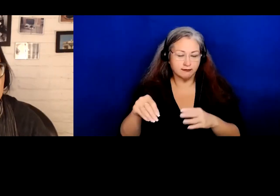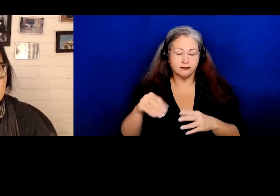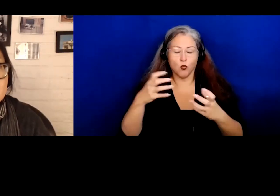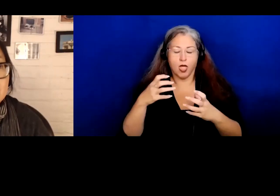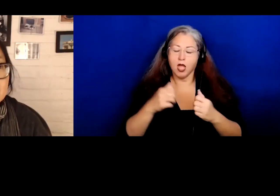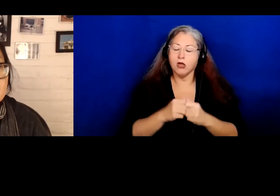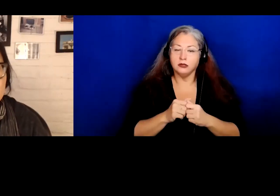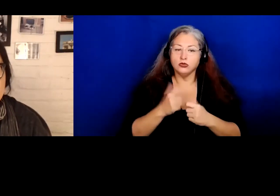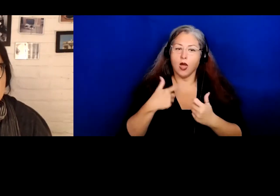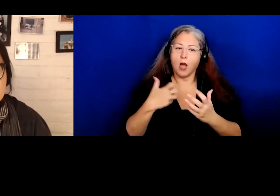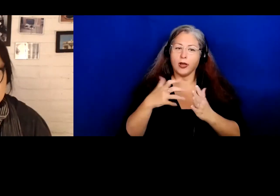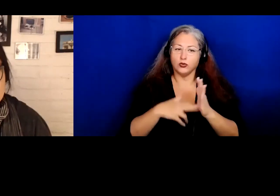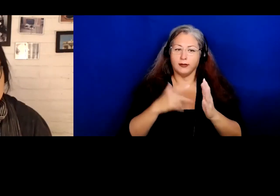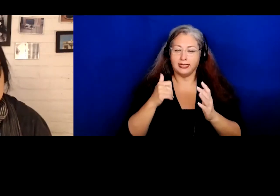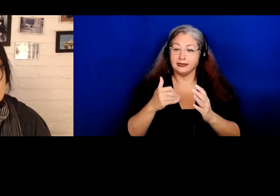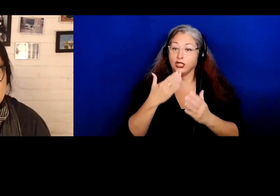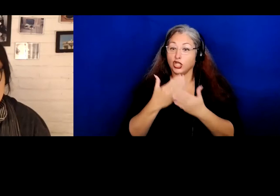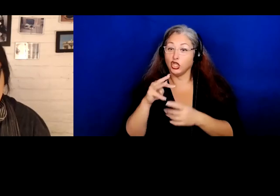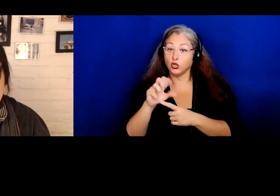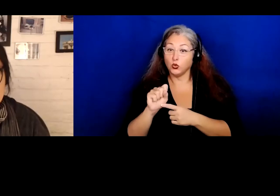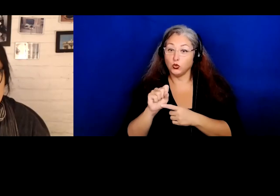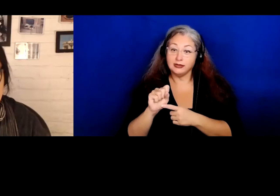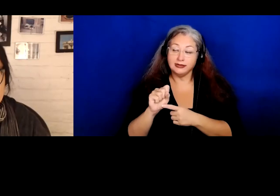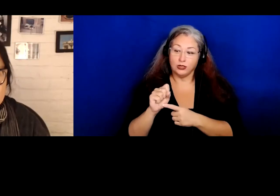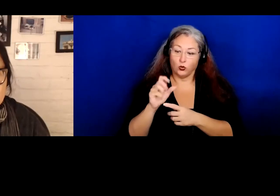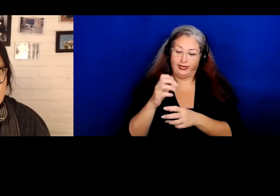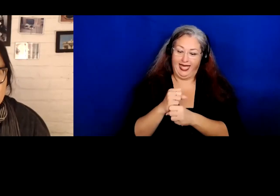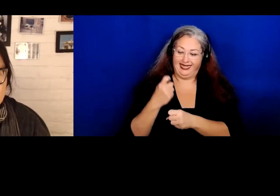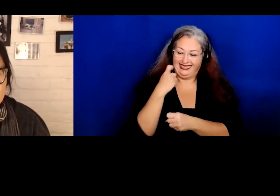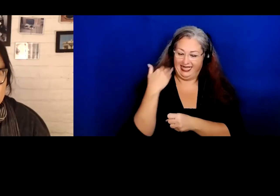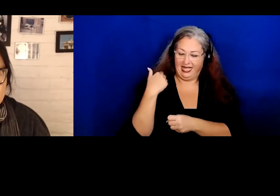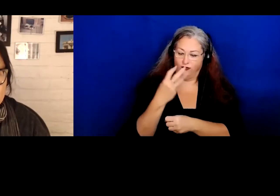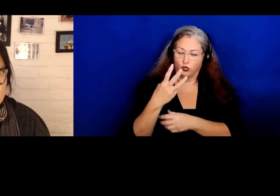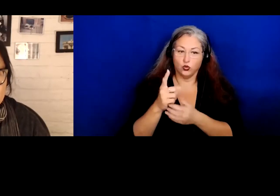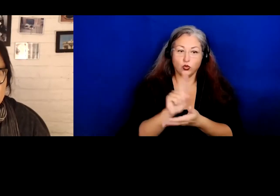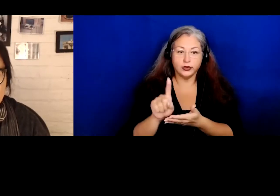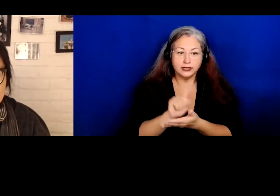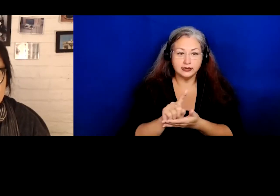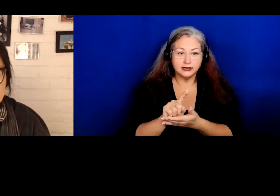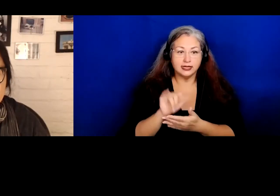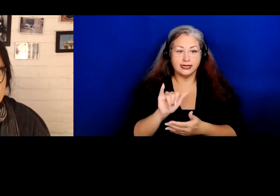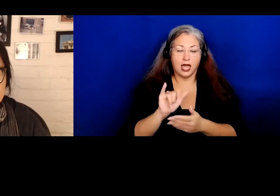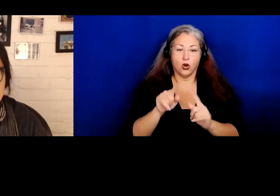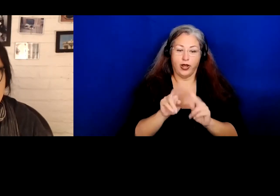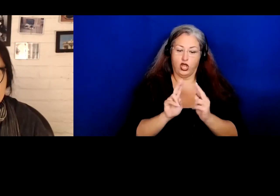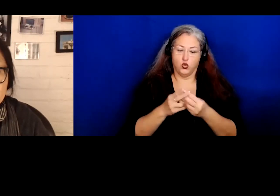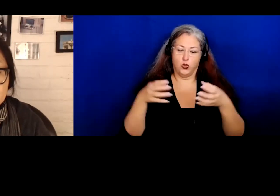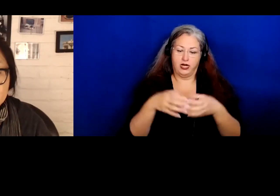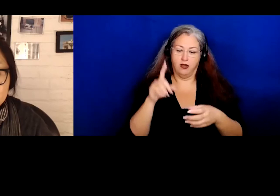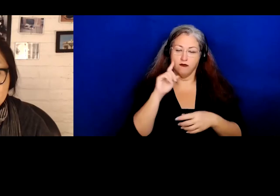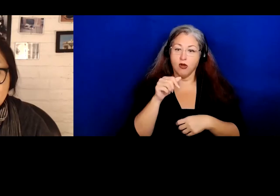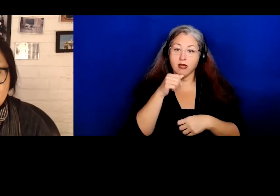is because some of the good news that's come out in the last couple of weeks is the unionization of